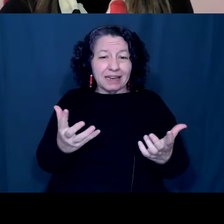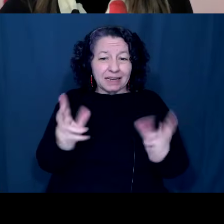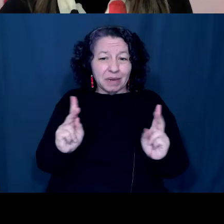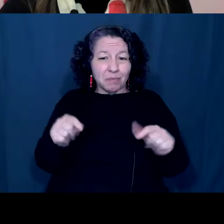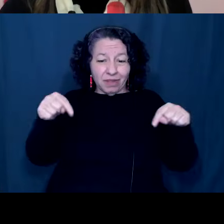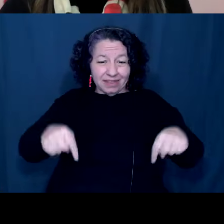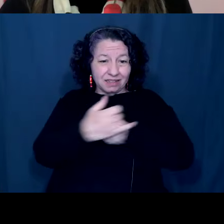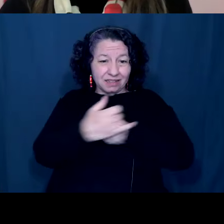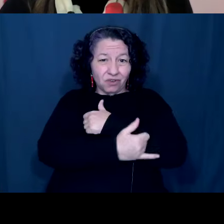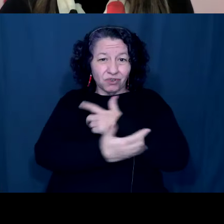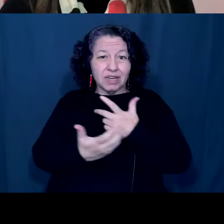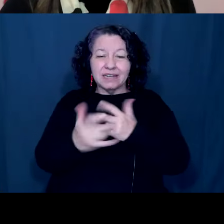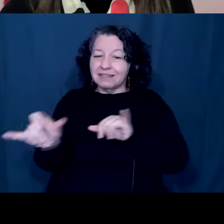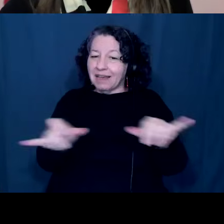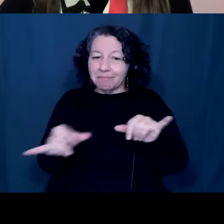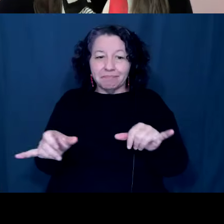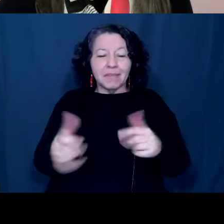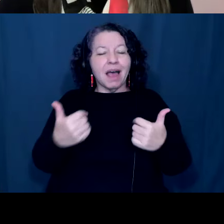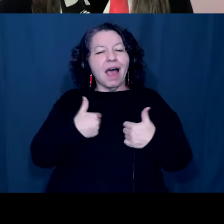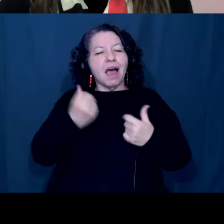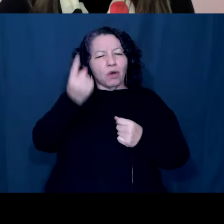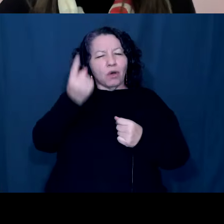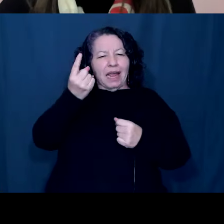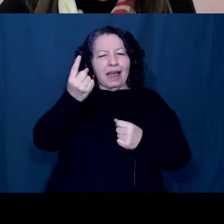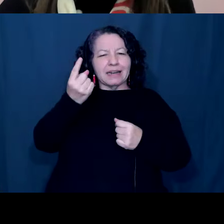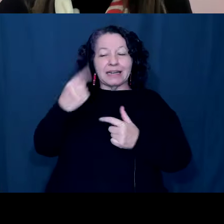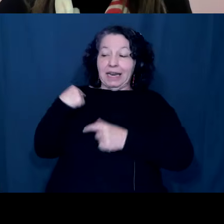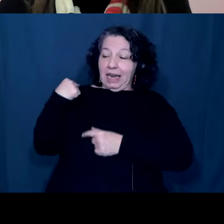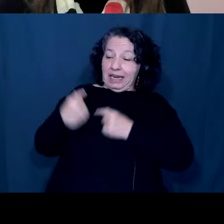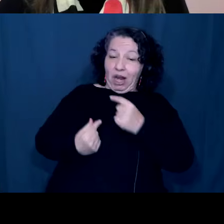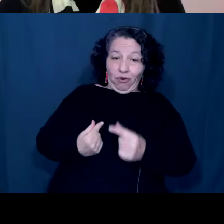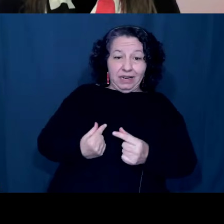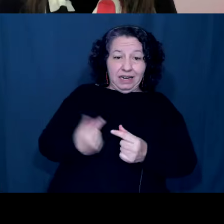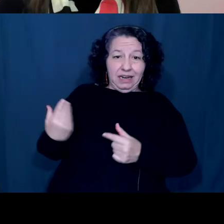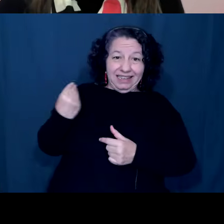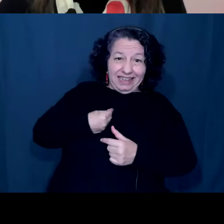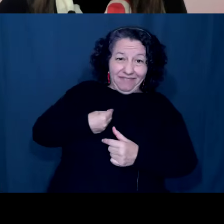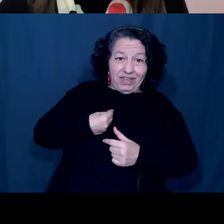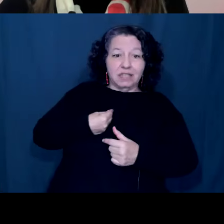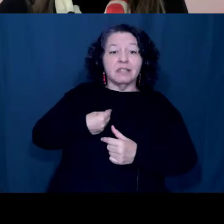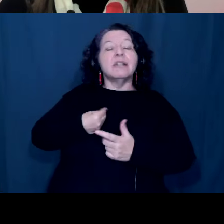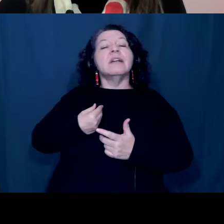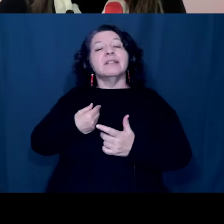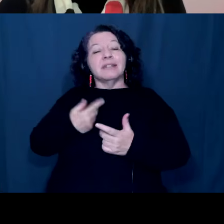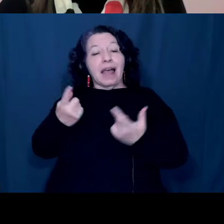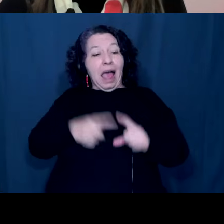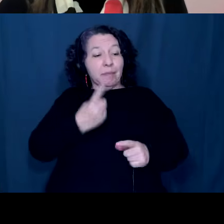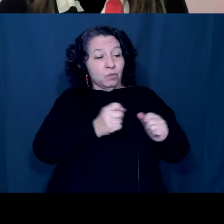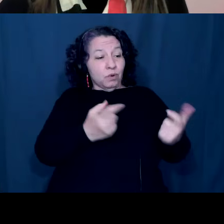carry an understanding, an inherited understanding, that what happens to one tribal